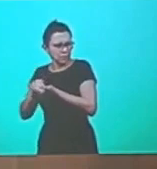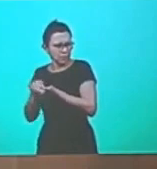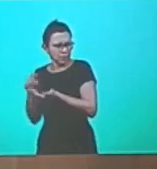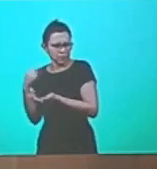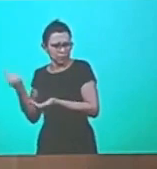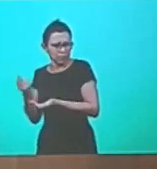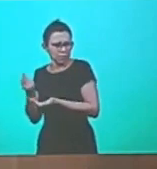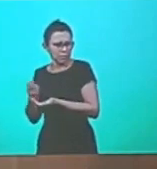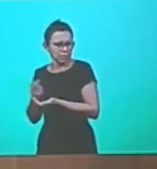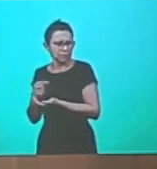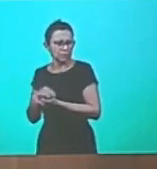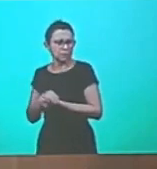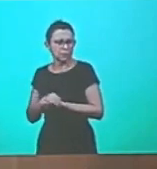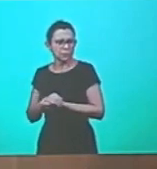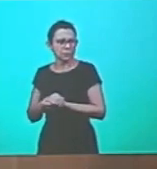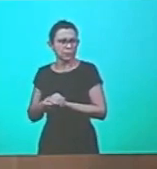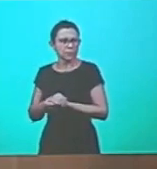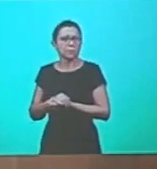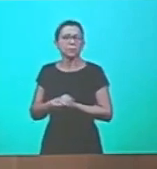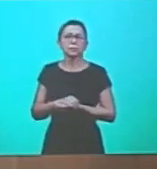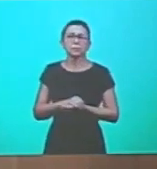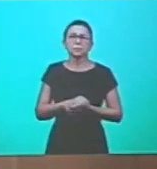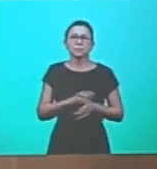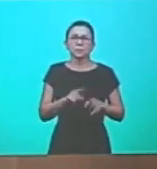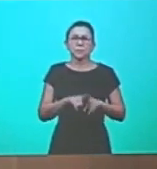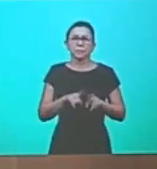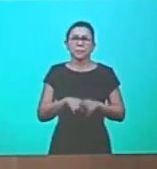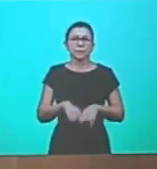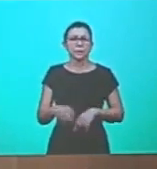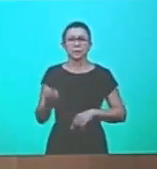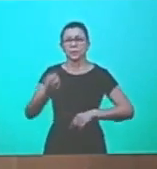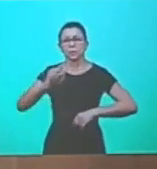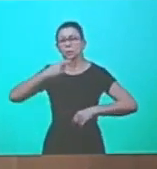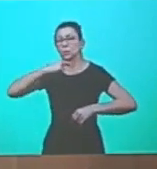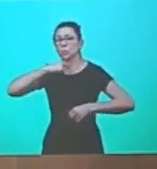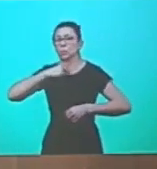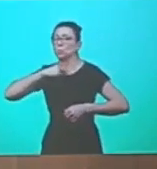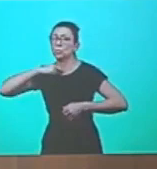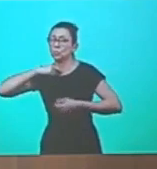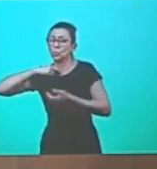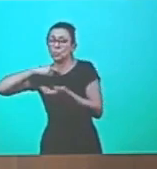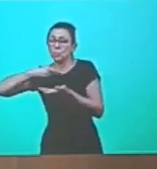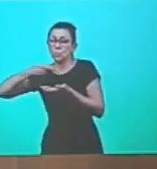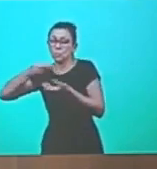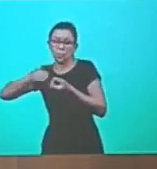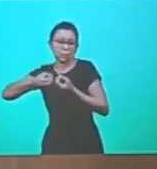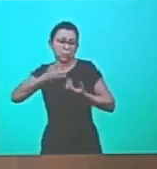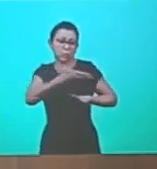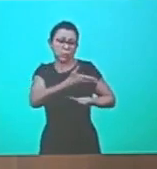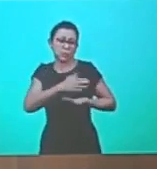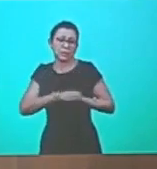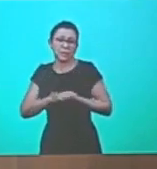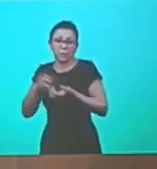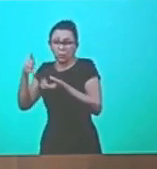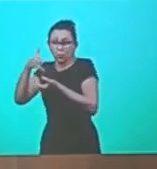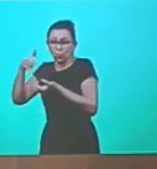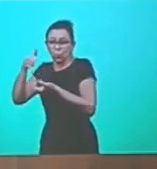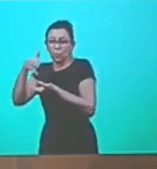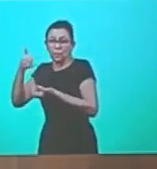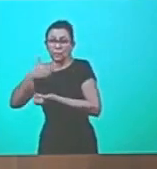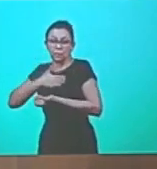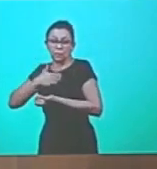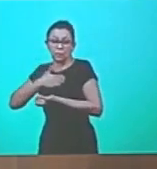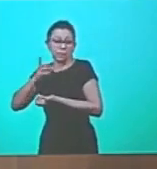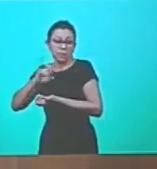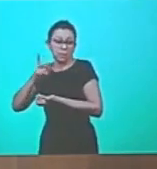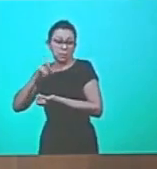They asked the other ones, the ones who were wise, for their extra oil. But they said, I can't give this to you because it's only enough for me.